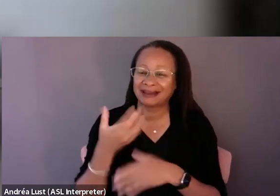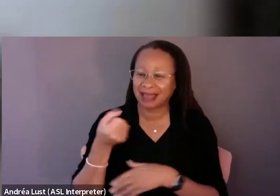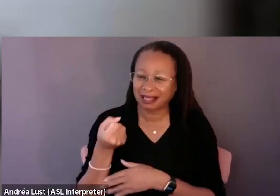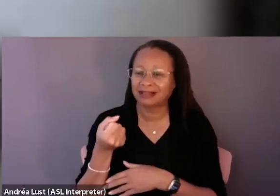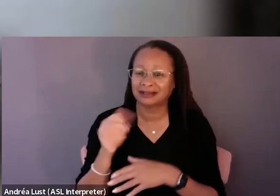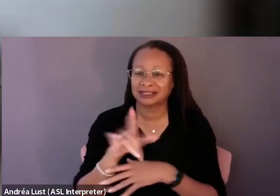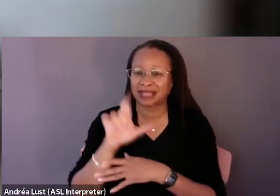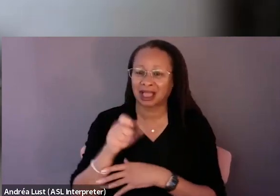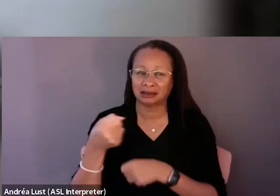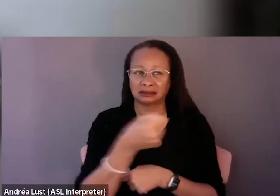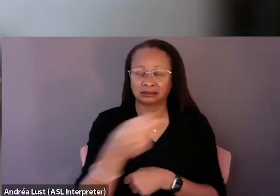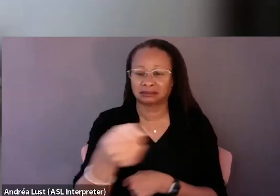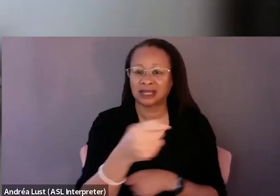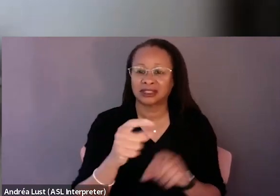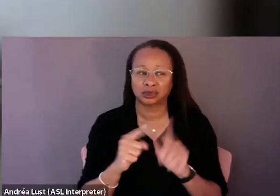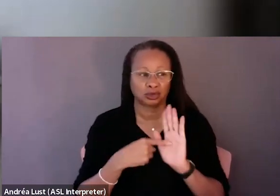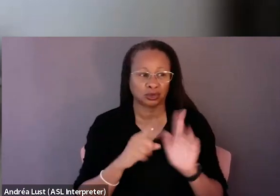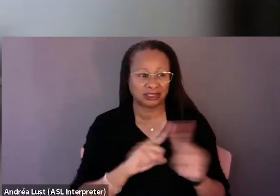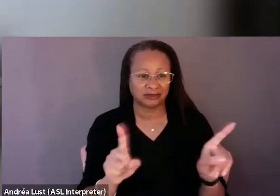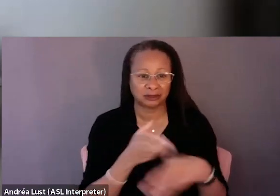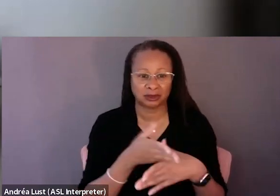to differentiate